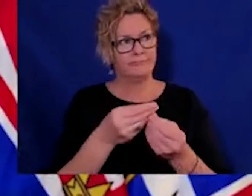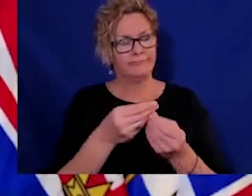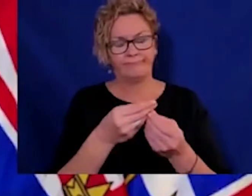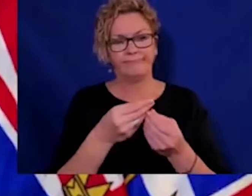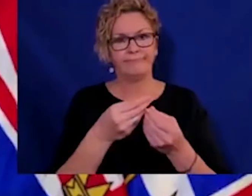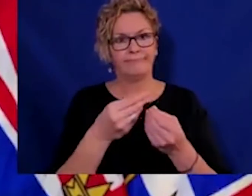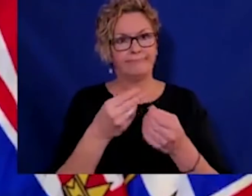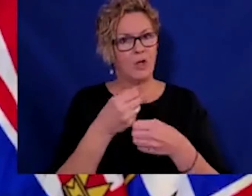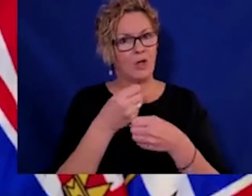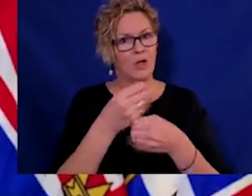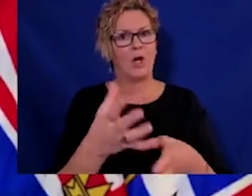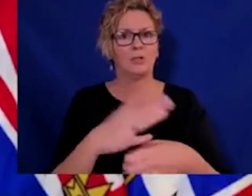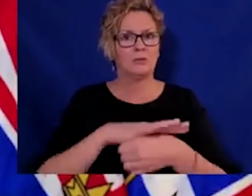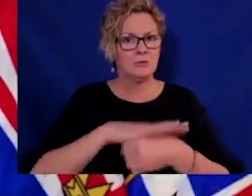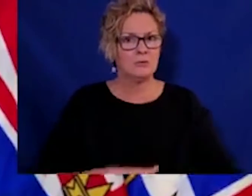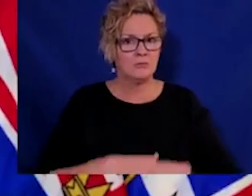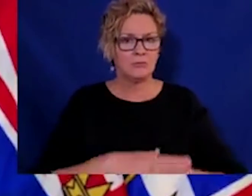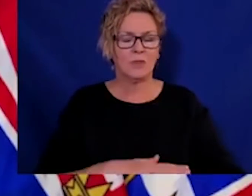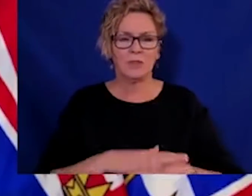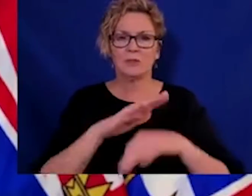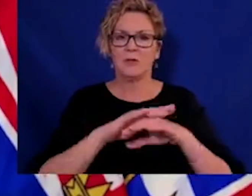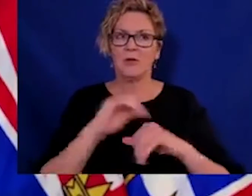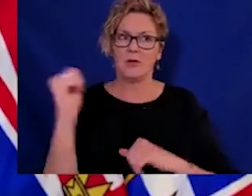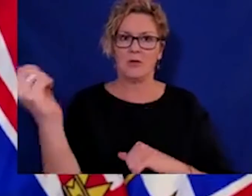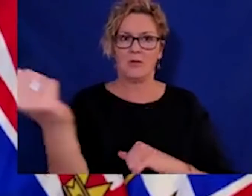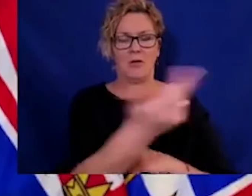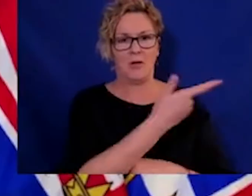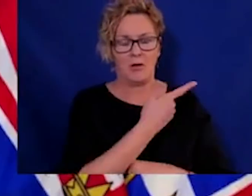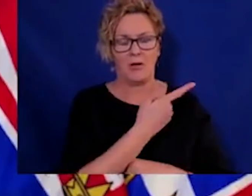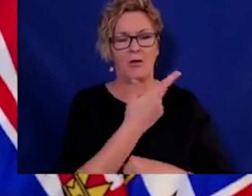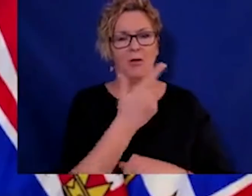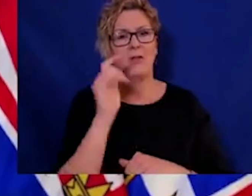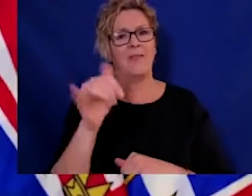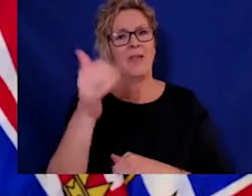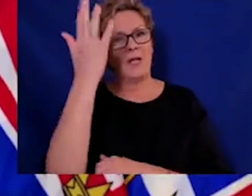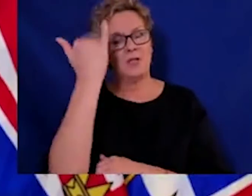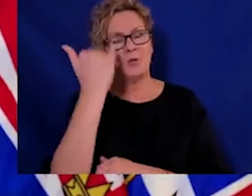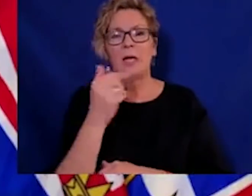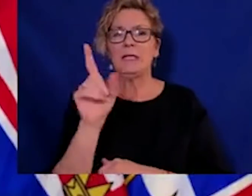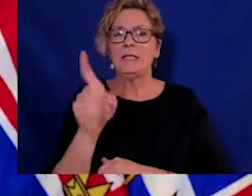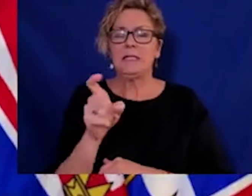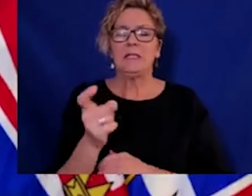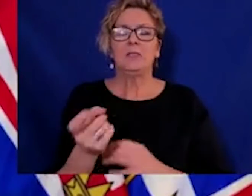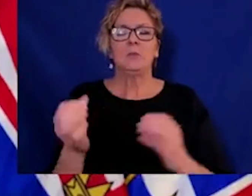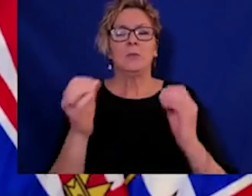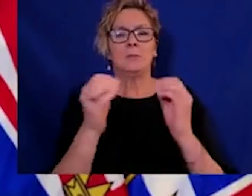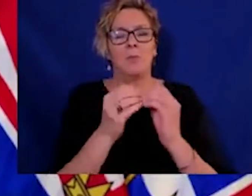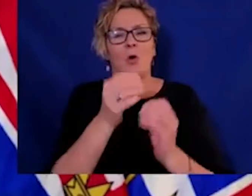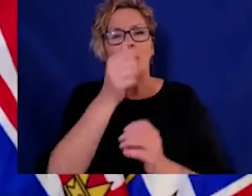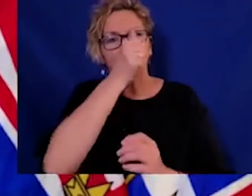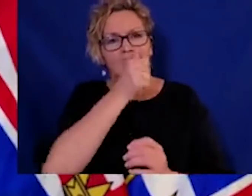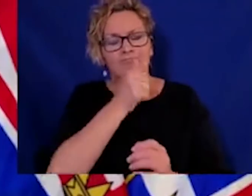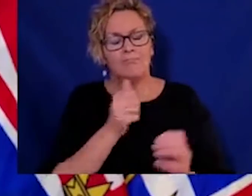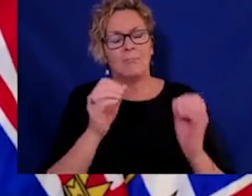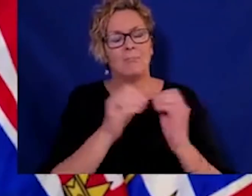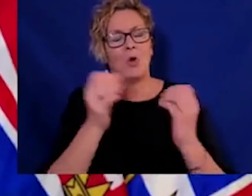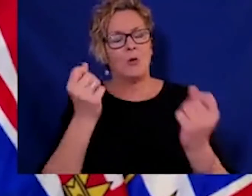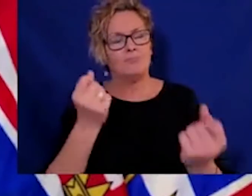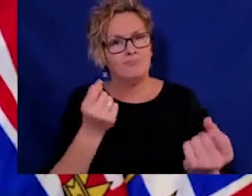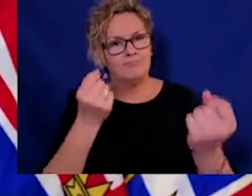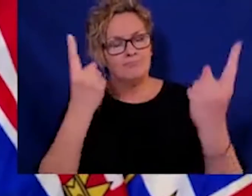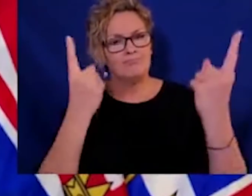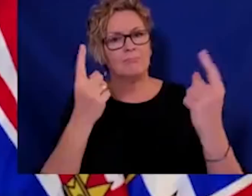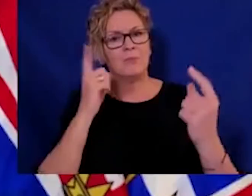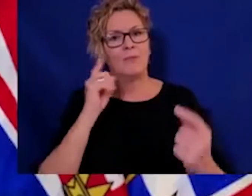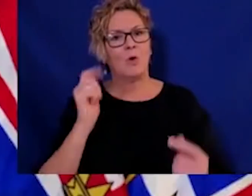to think about compassion and care for ourselves, for our families, and for others. Today,